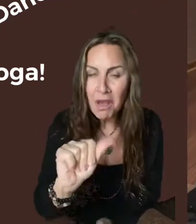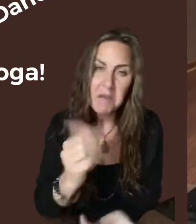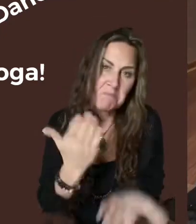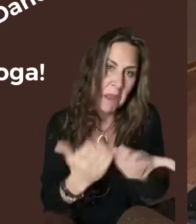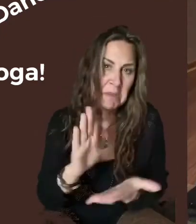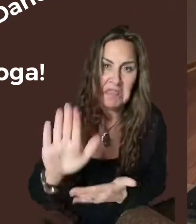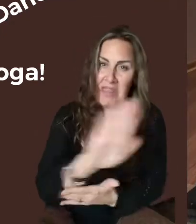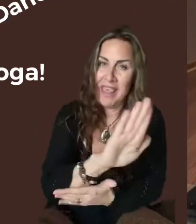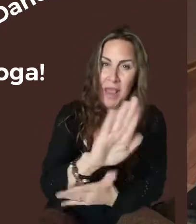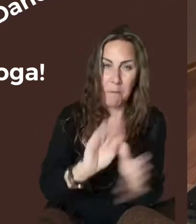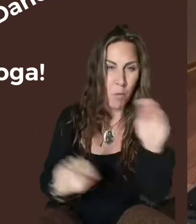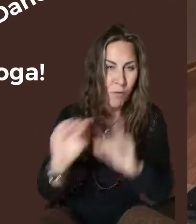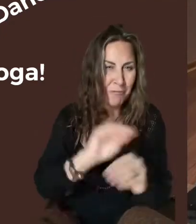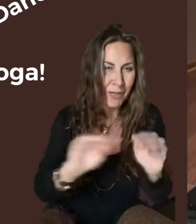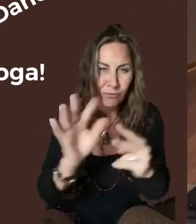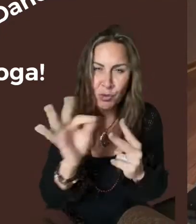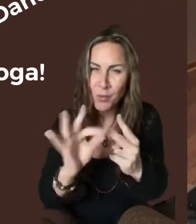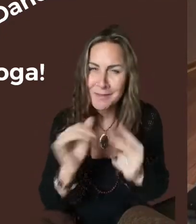choice.